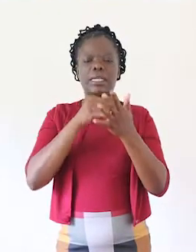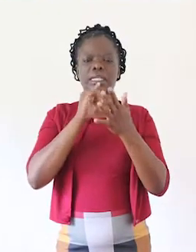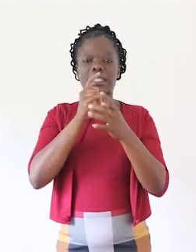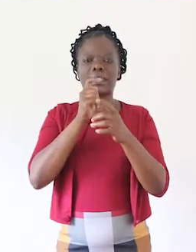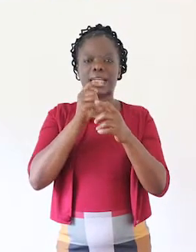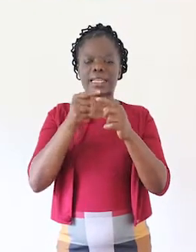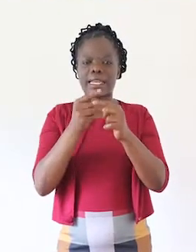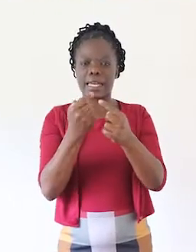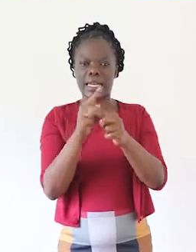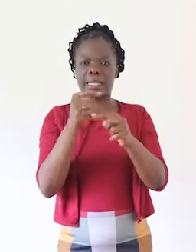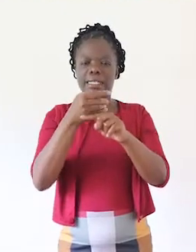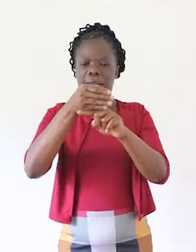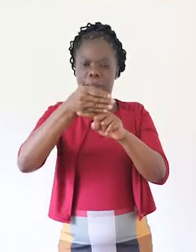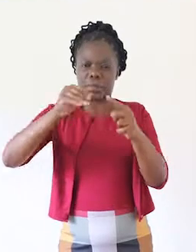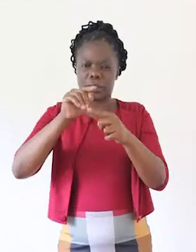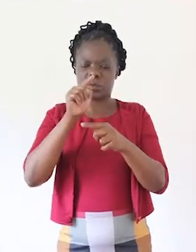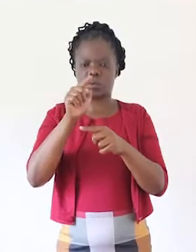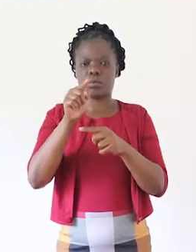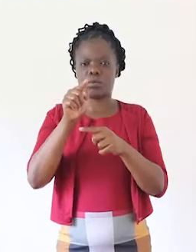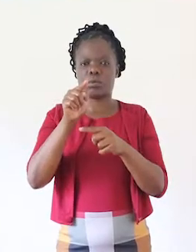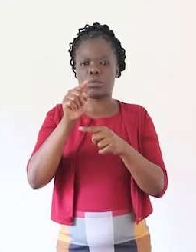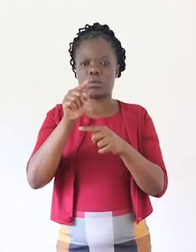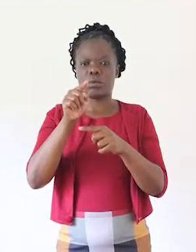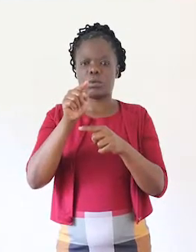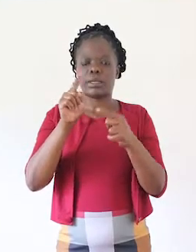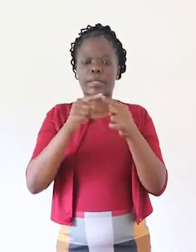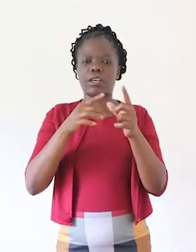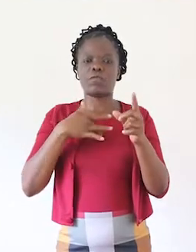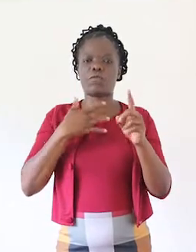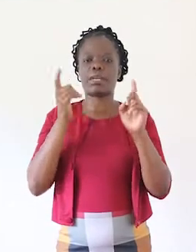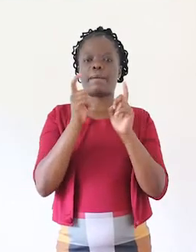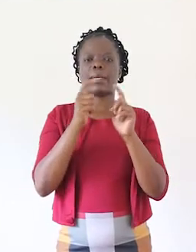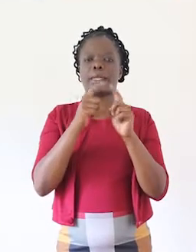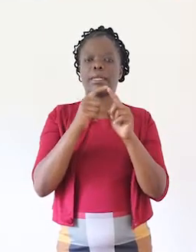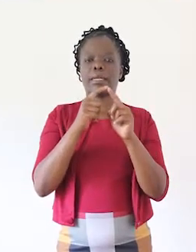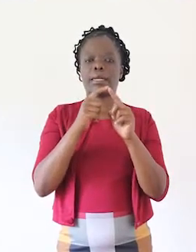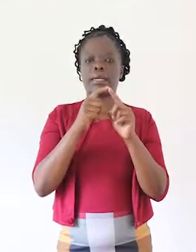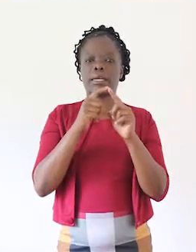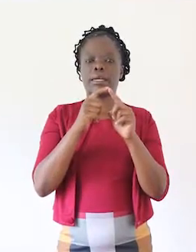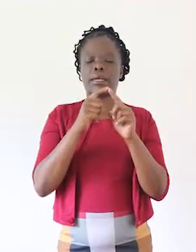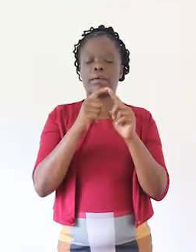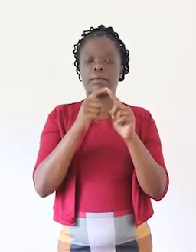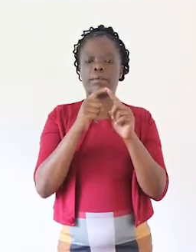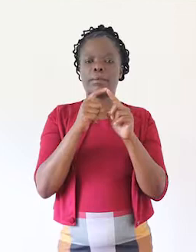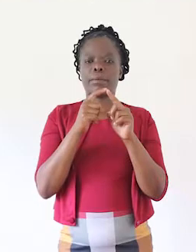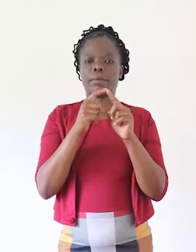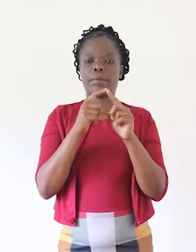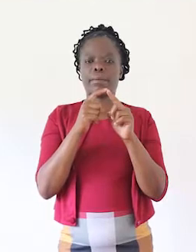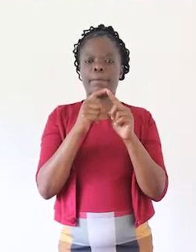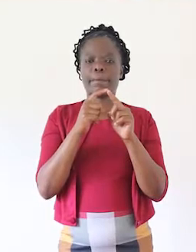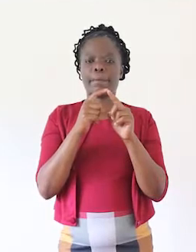It's the nail. The nail can piece here, then you feel pain. So put it around.